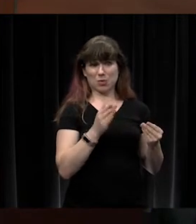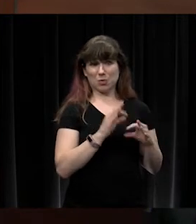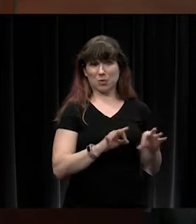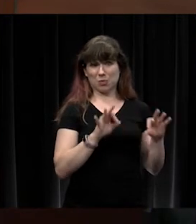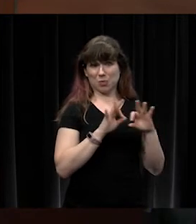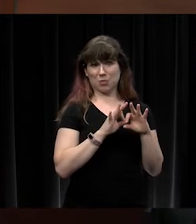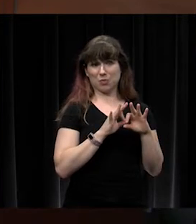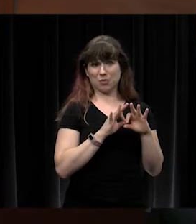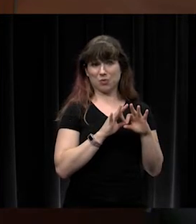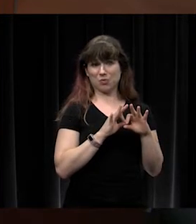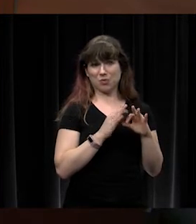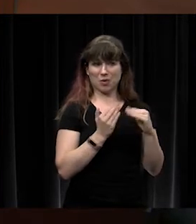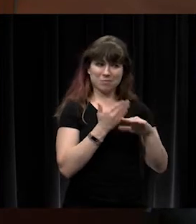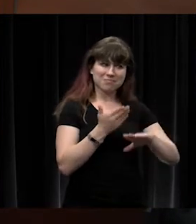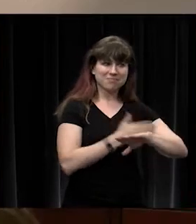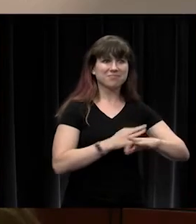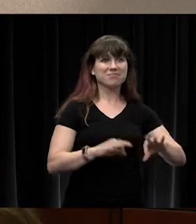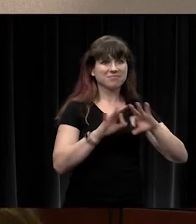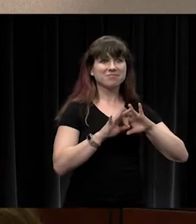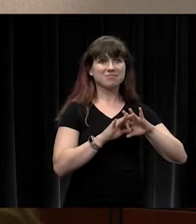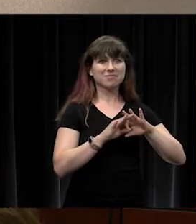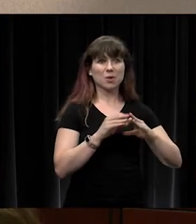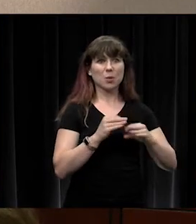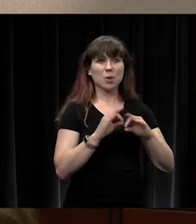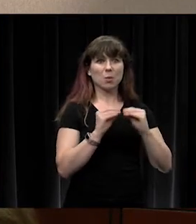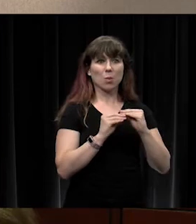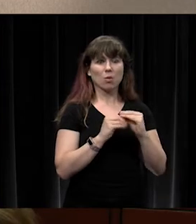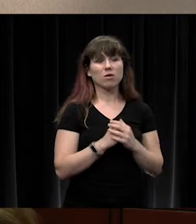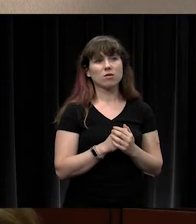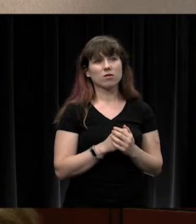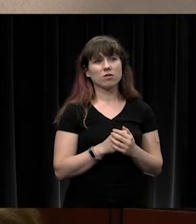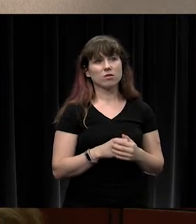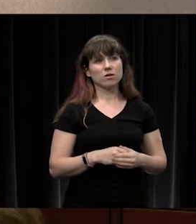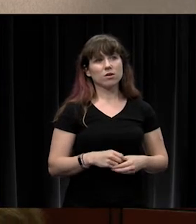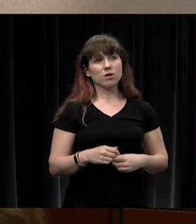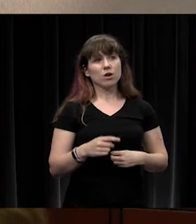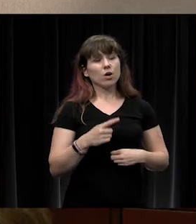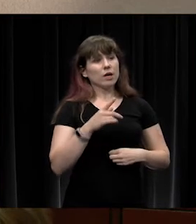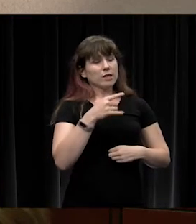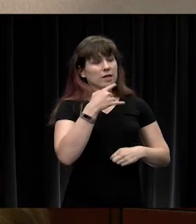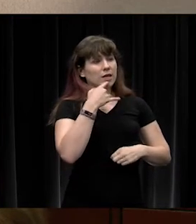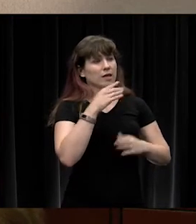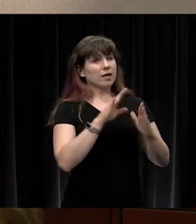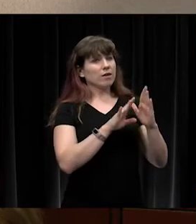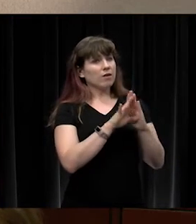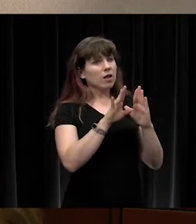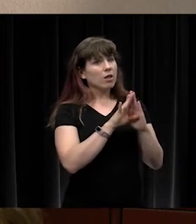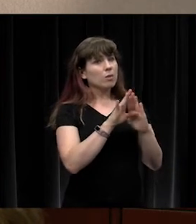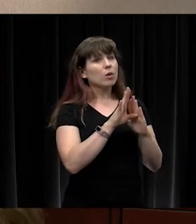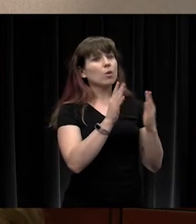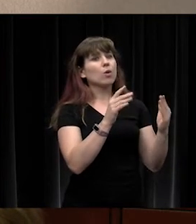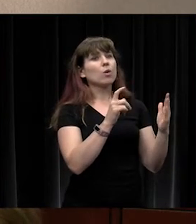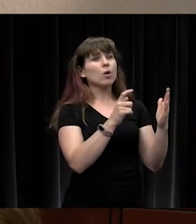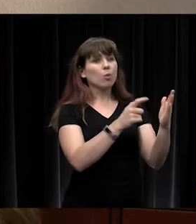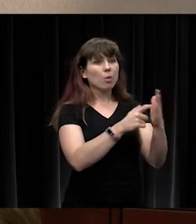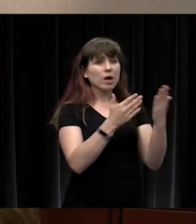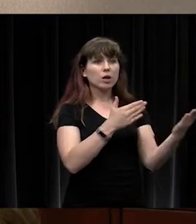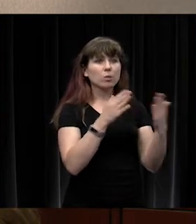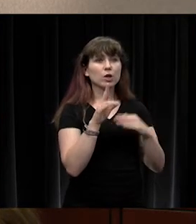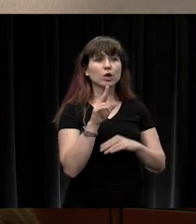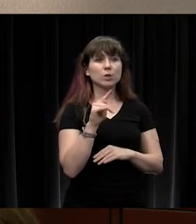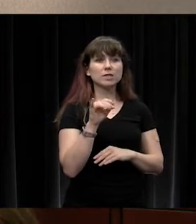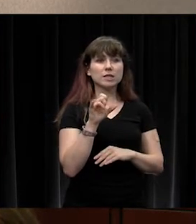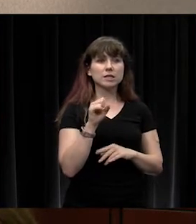true. You know, right. We'll say we have a site plan as a part of our purchase agreement. The developer was required to bring utilities to our site within